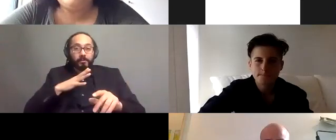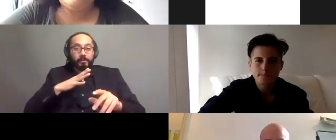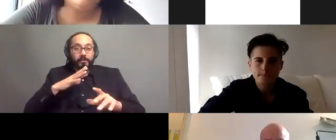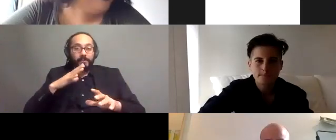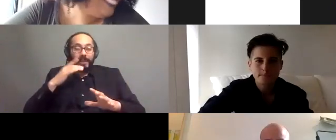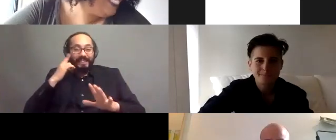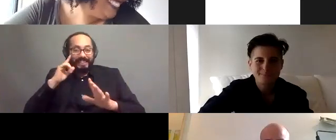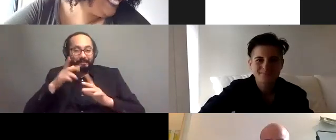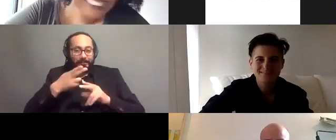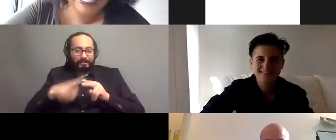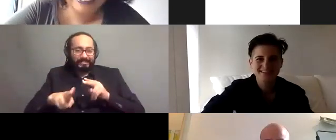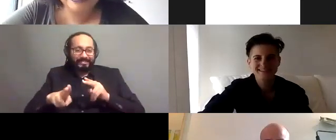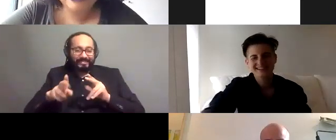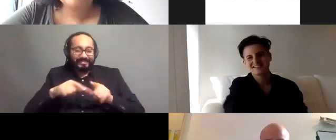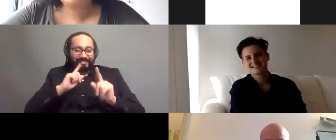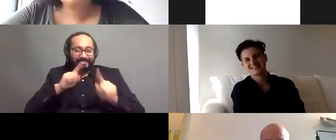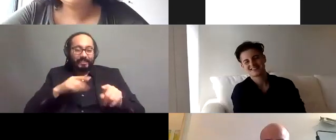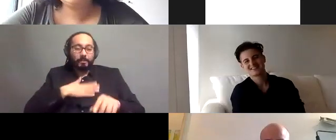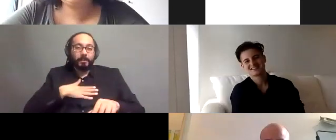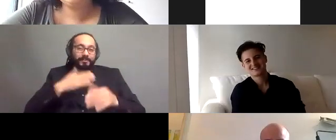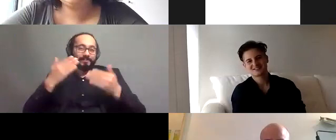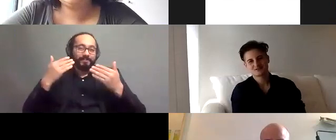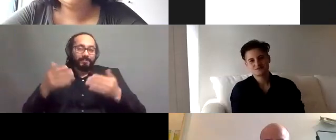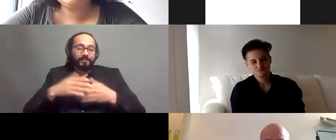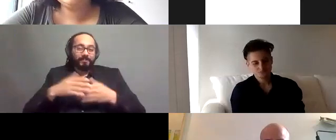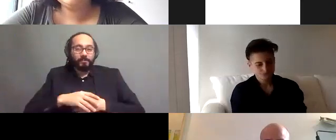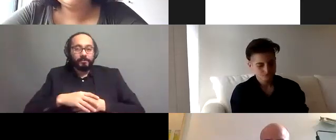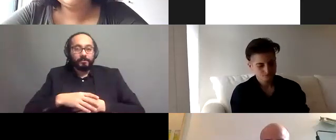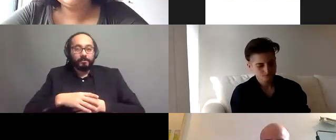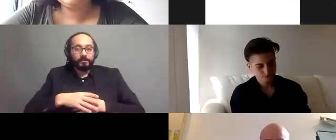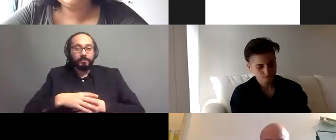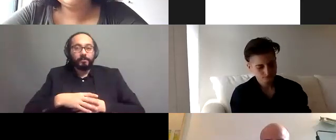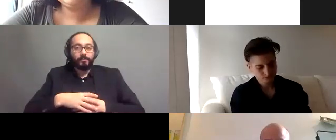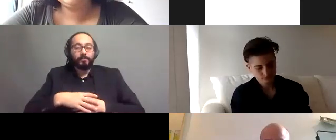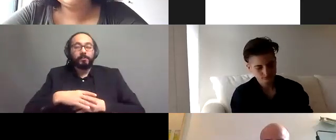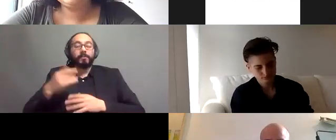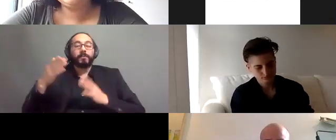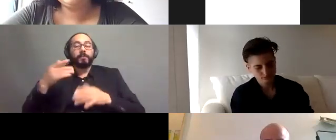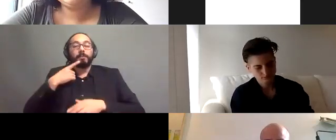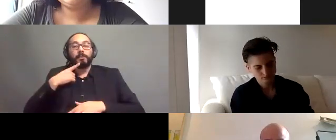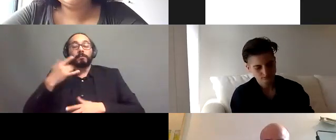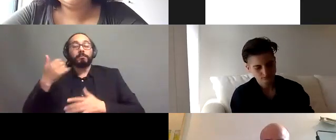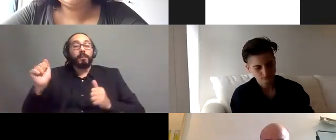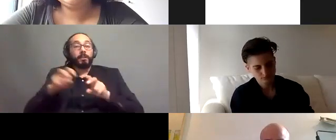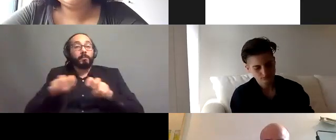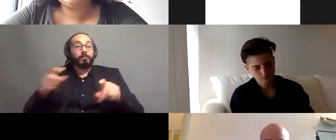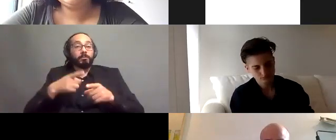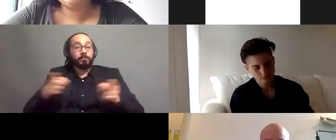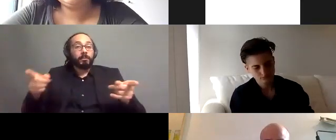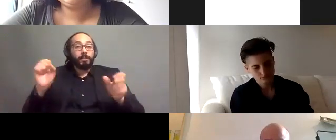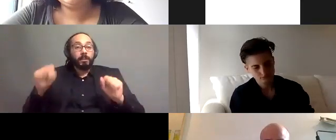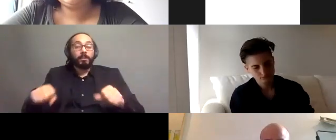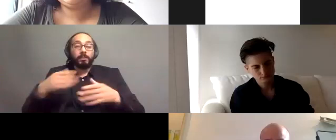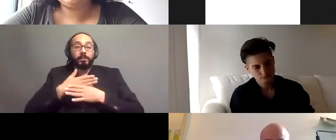possible, please feel free to do so. This person asks, would the panelists share some examples of success in